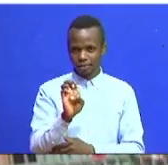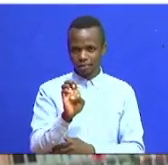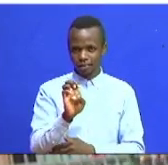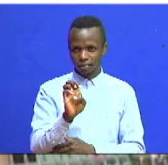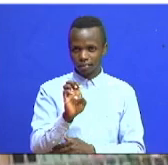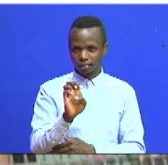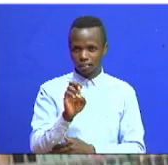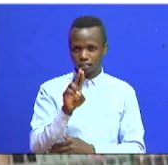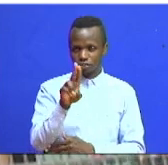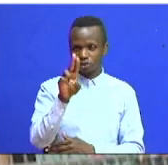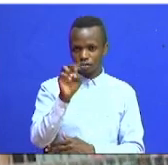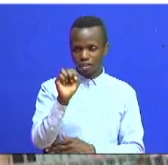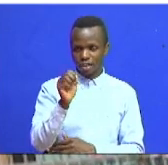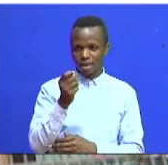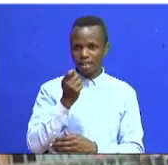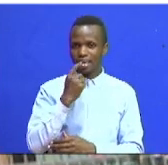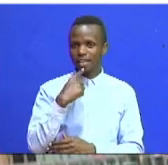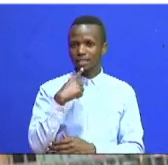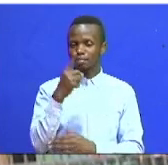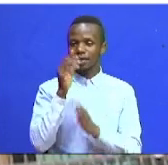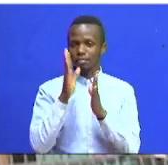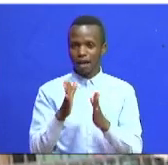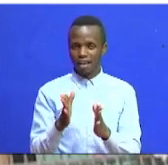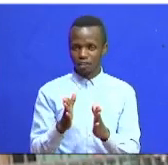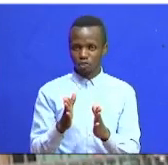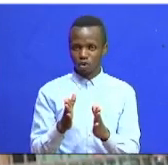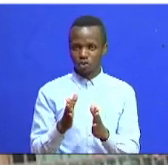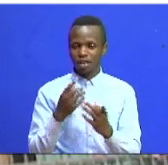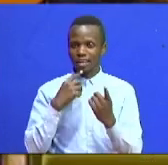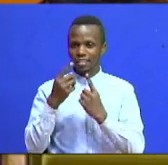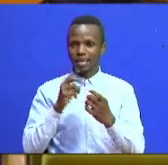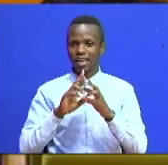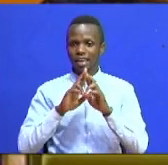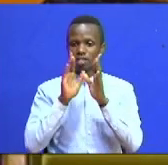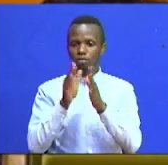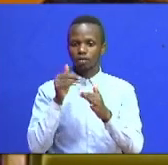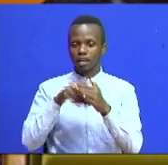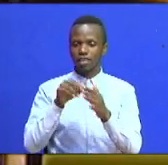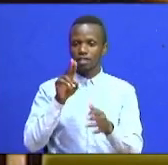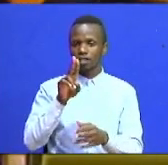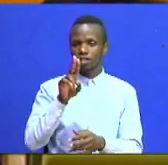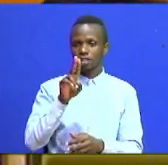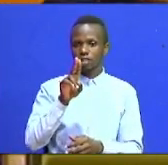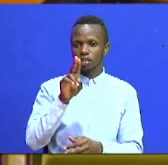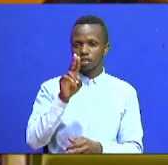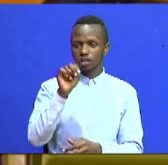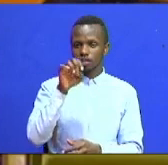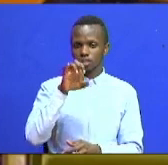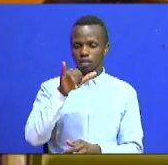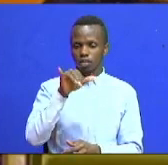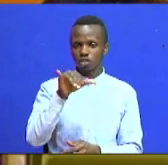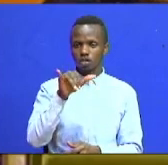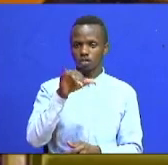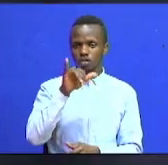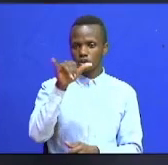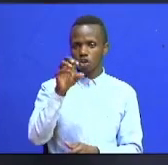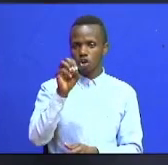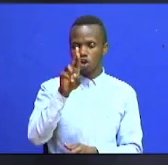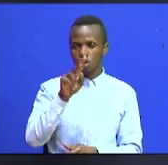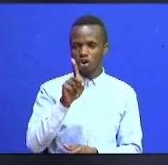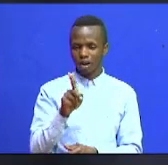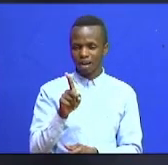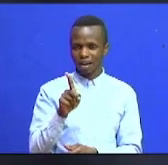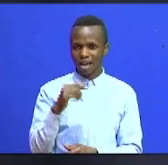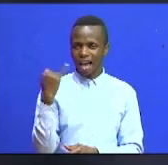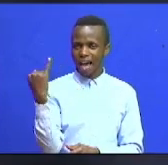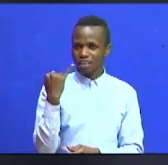UN spokesperson Farhan Haq told reporters in New York that this attack is not isolated and